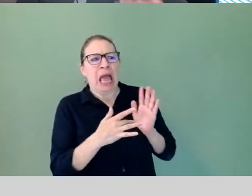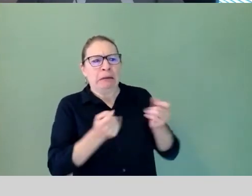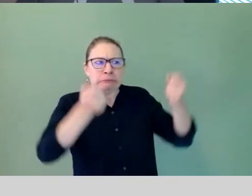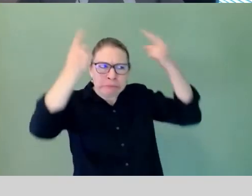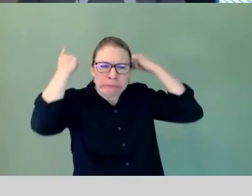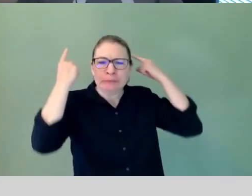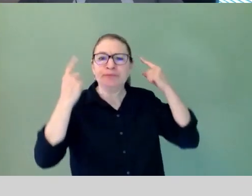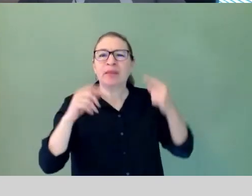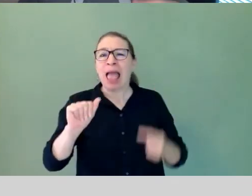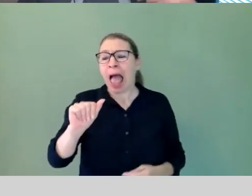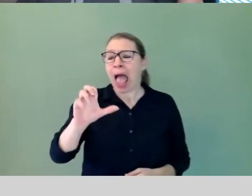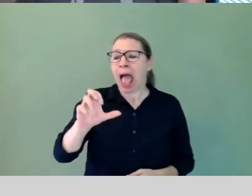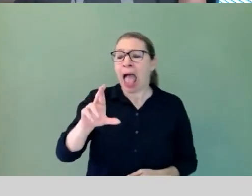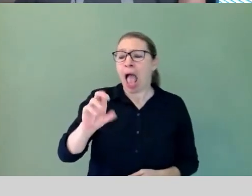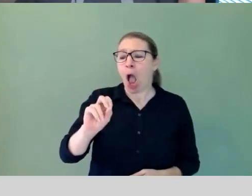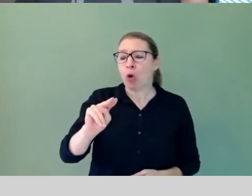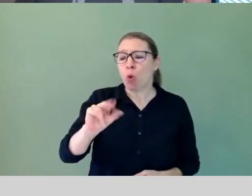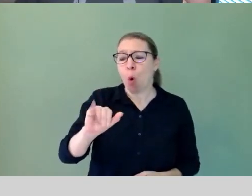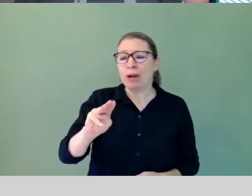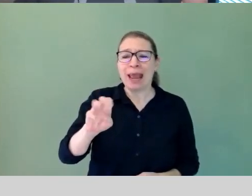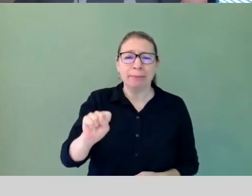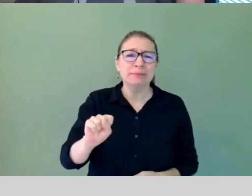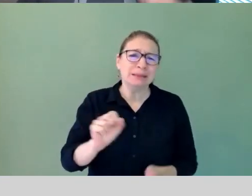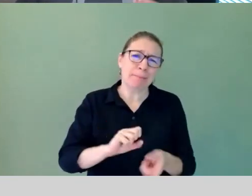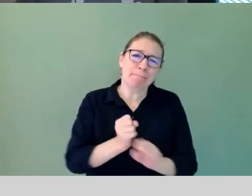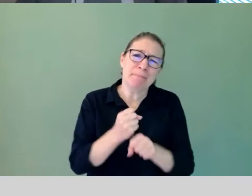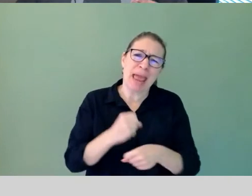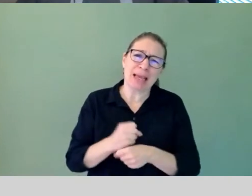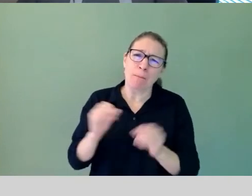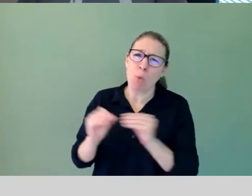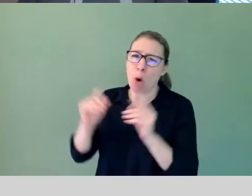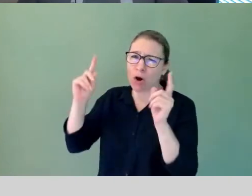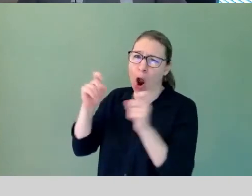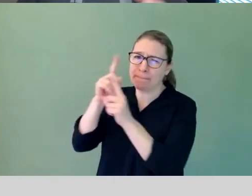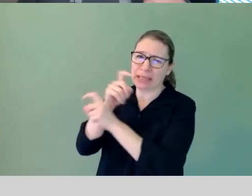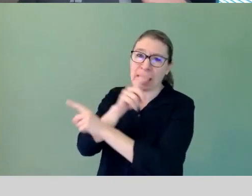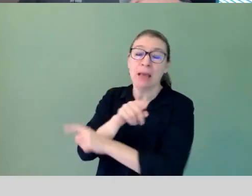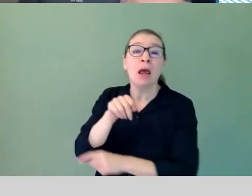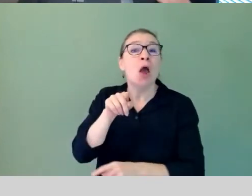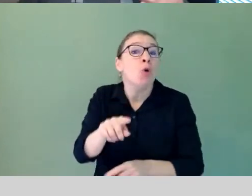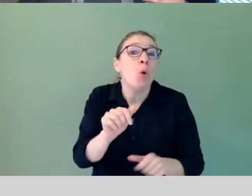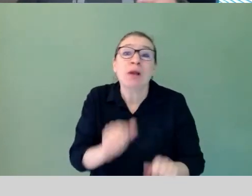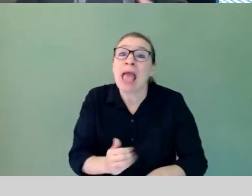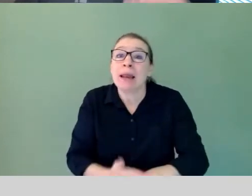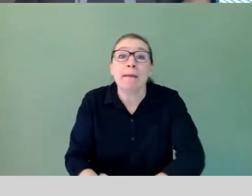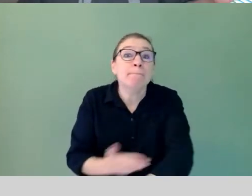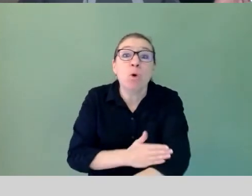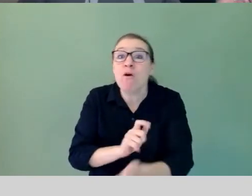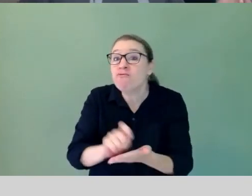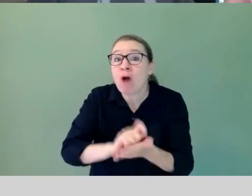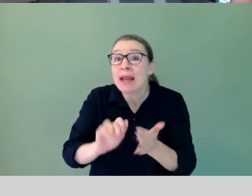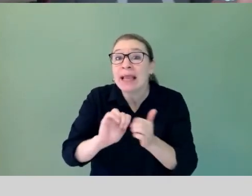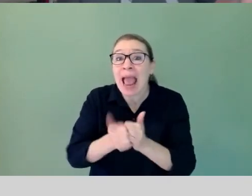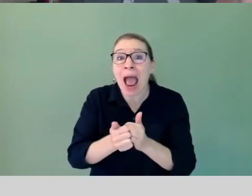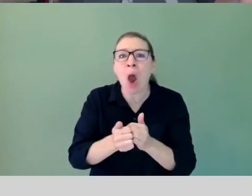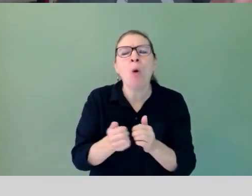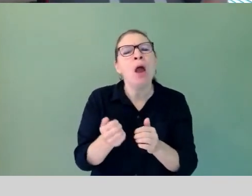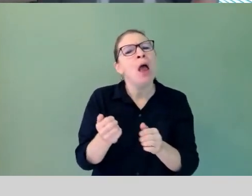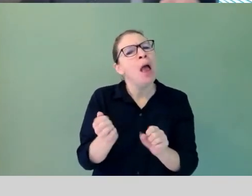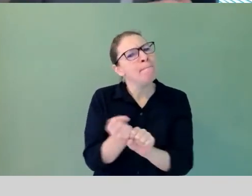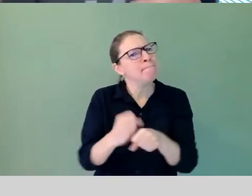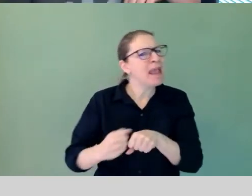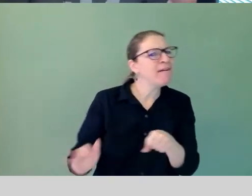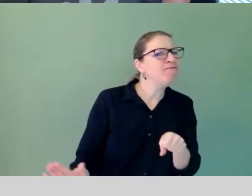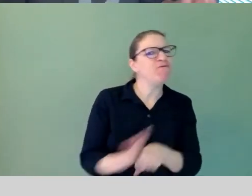just really make it bad for you. There are many ways of solving this. So one way you can do it is write out the full name of the acronym when